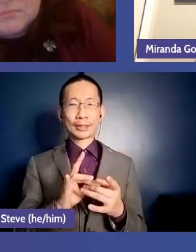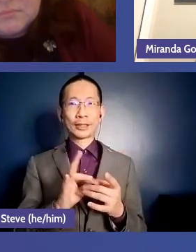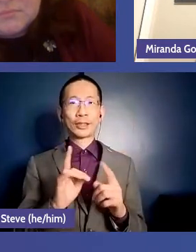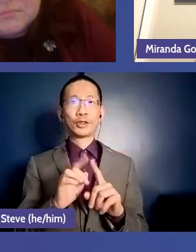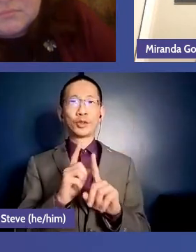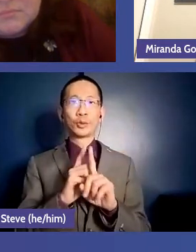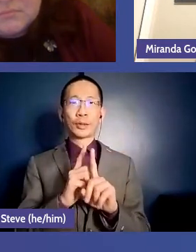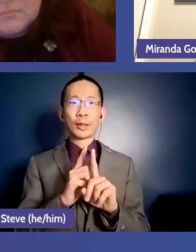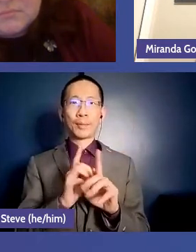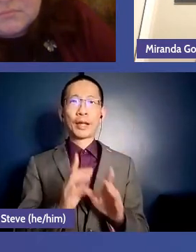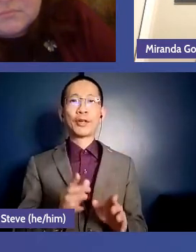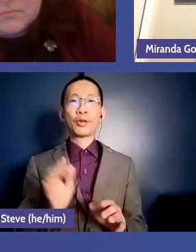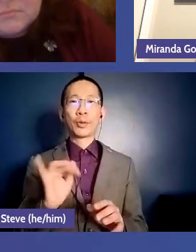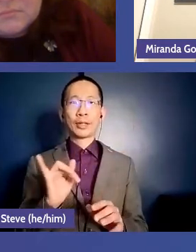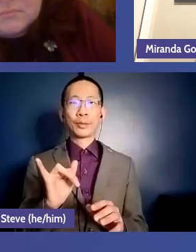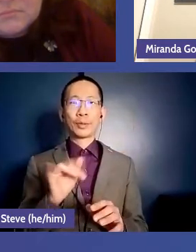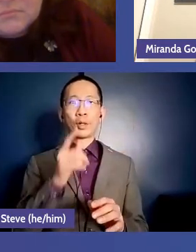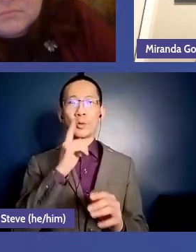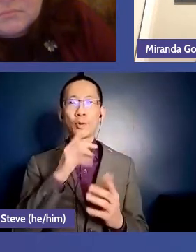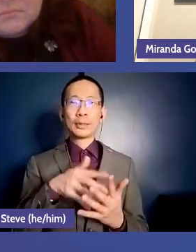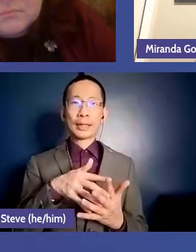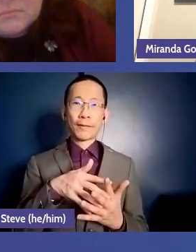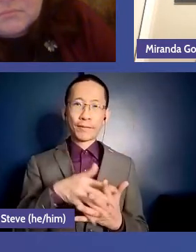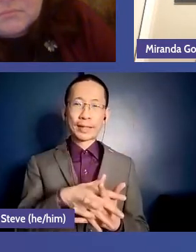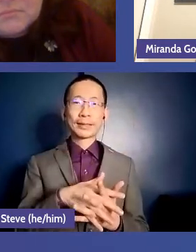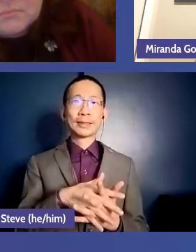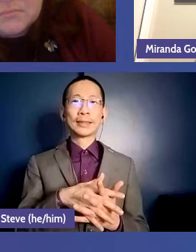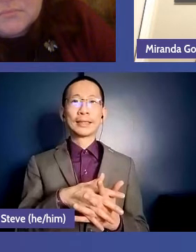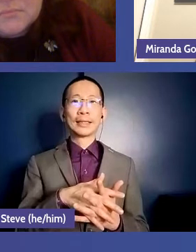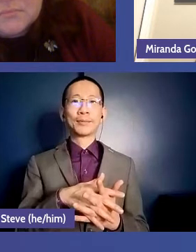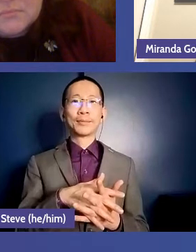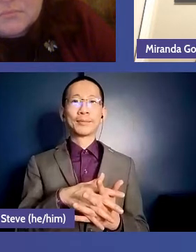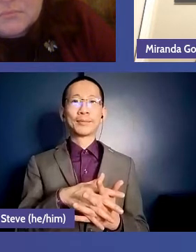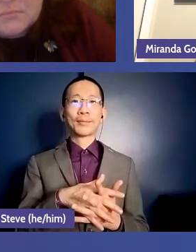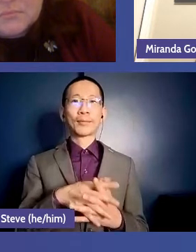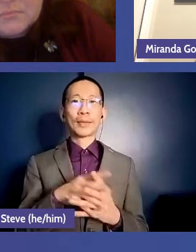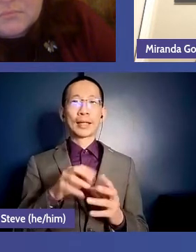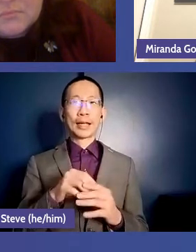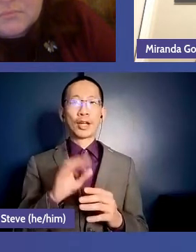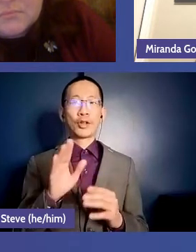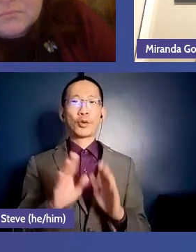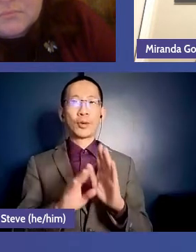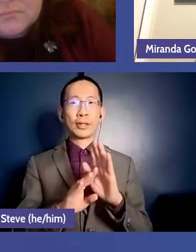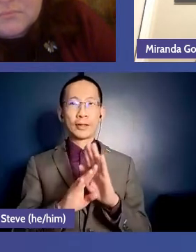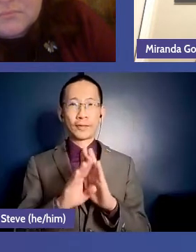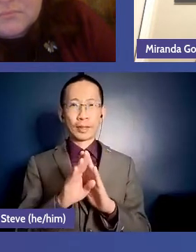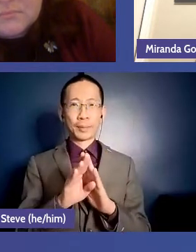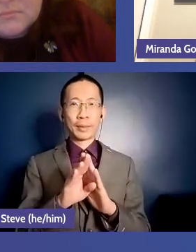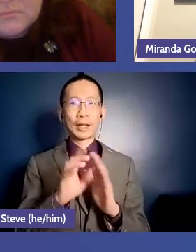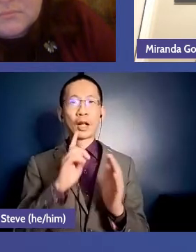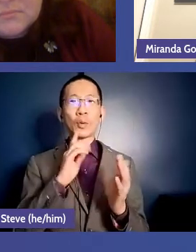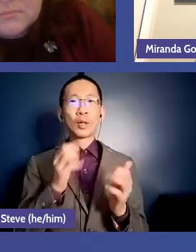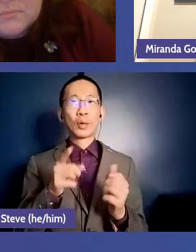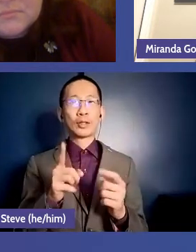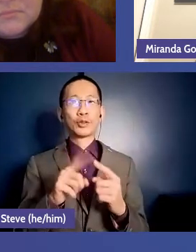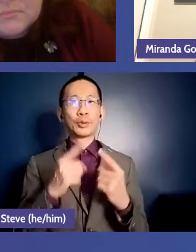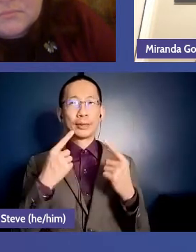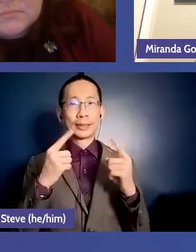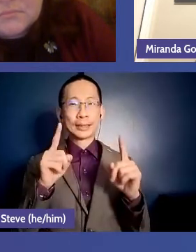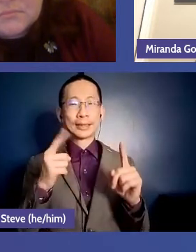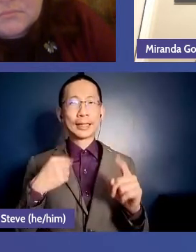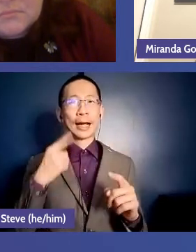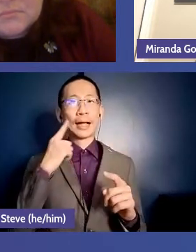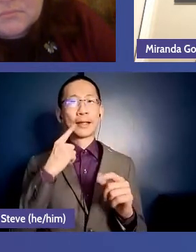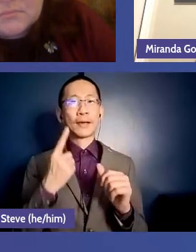mentor as well, who is invested in your development and really wants you to succeed. I think first